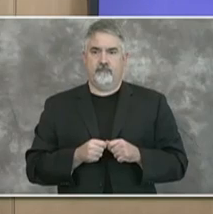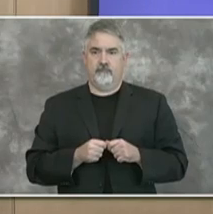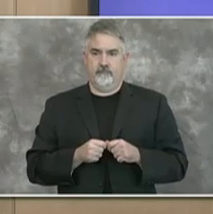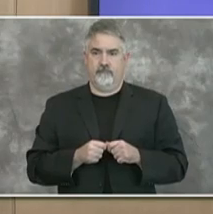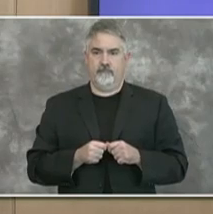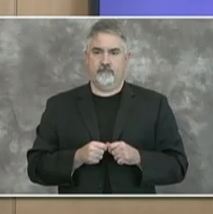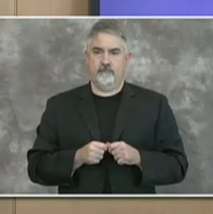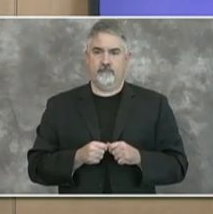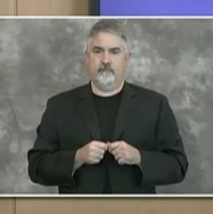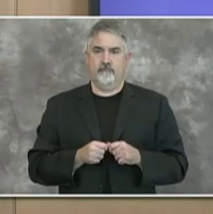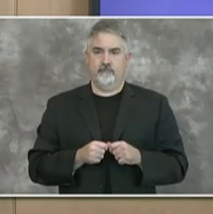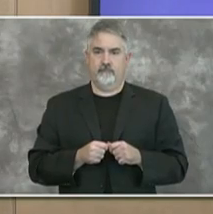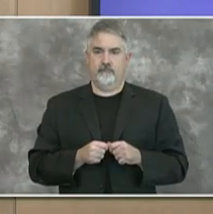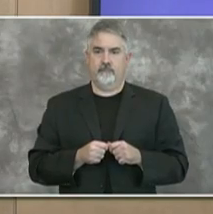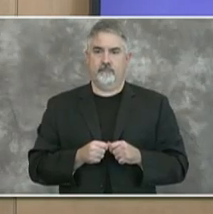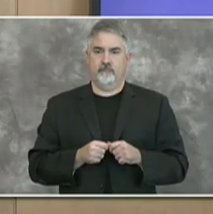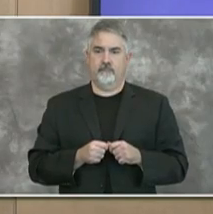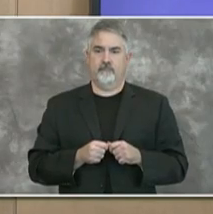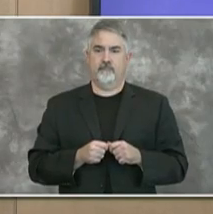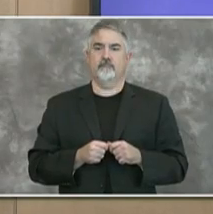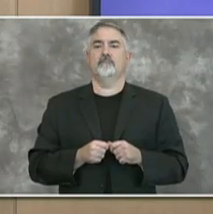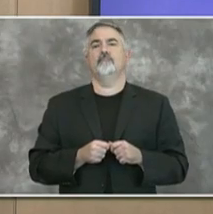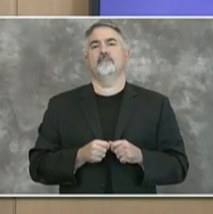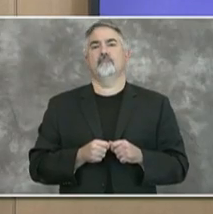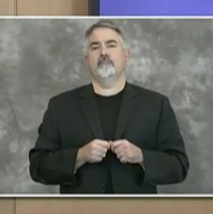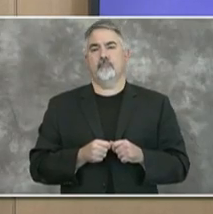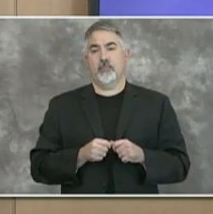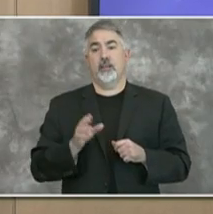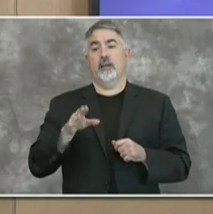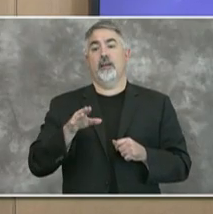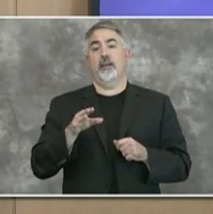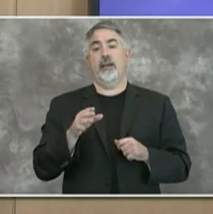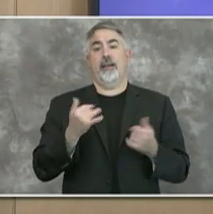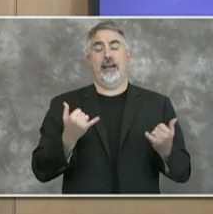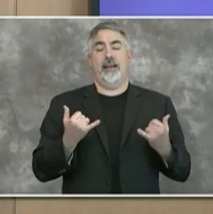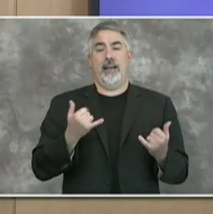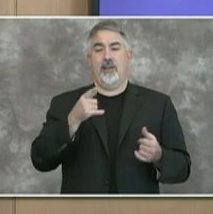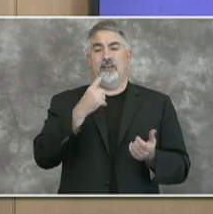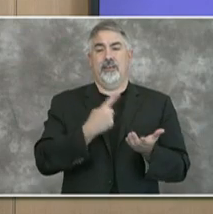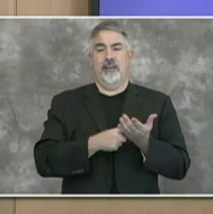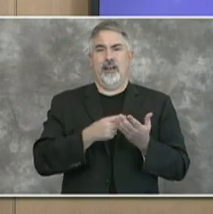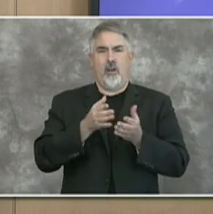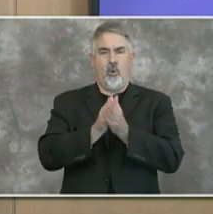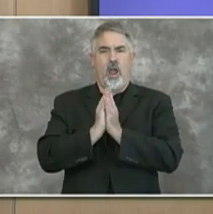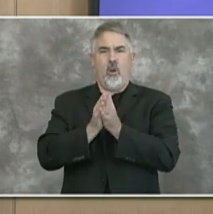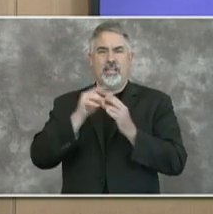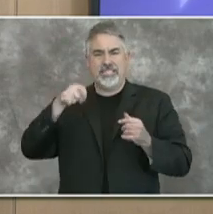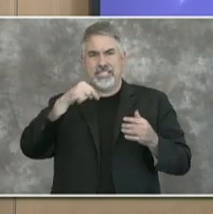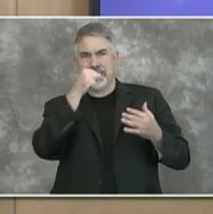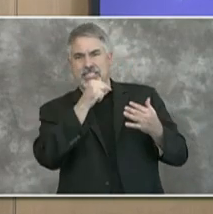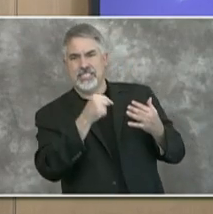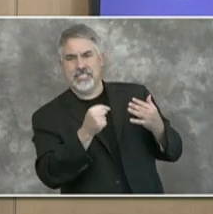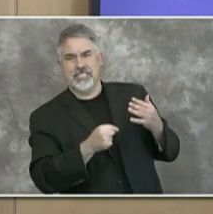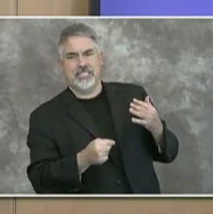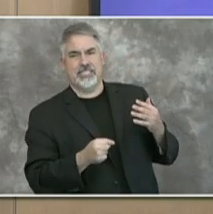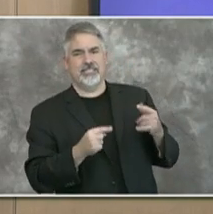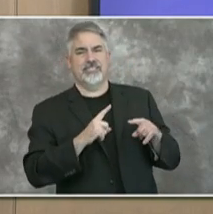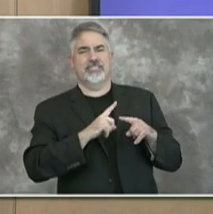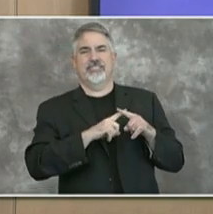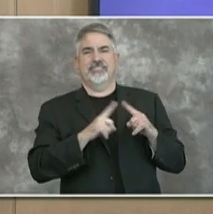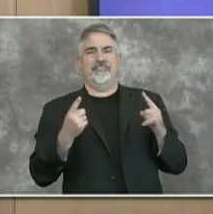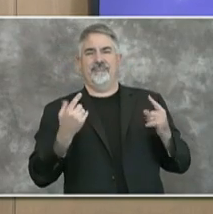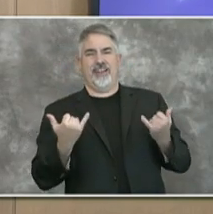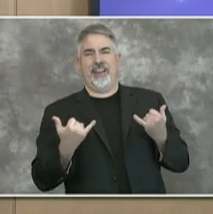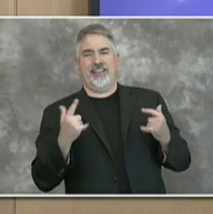Yes, the process for requesting stuff from the state has taken on a whole nother level now. Now, all